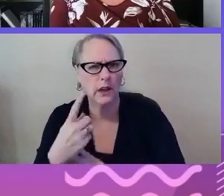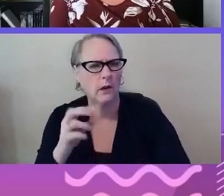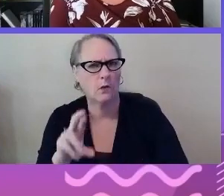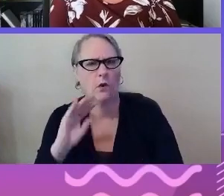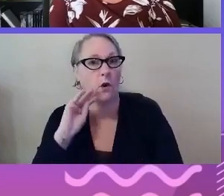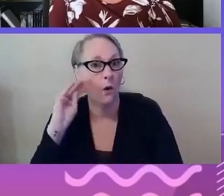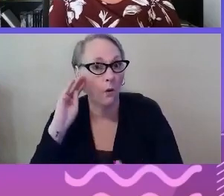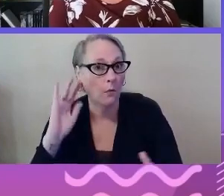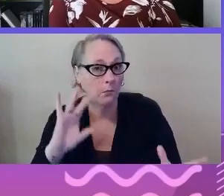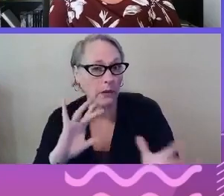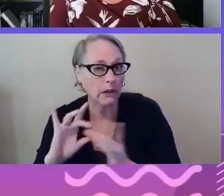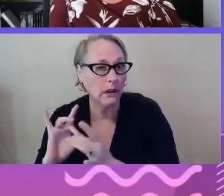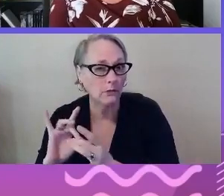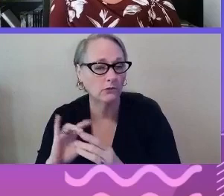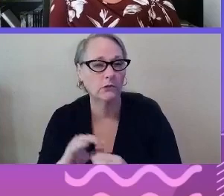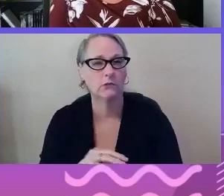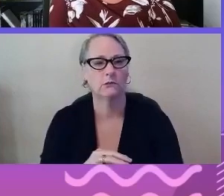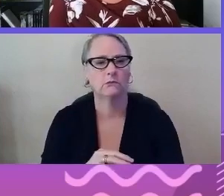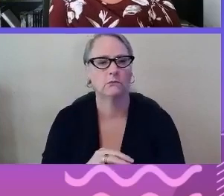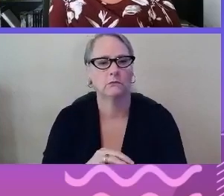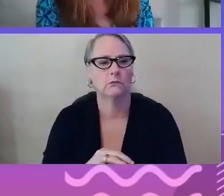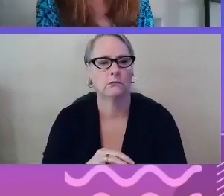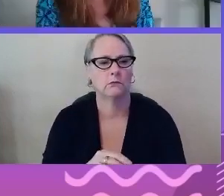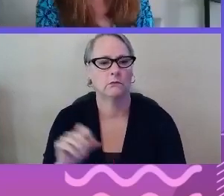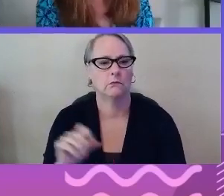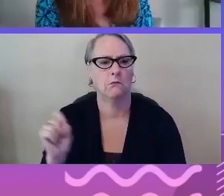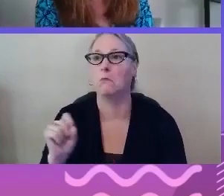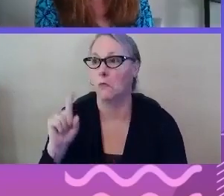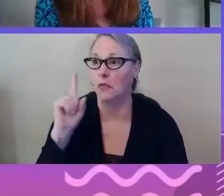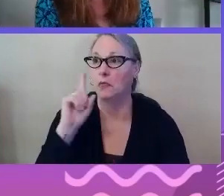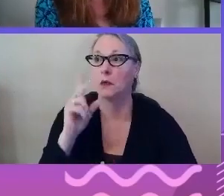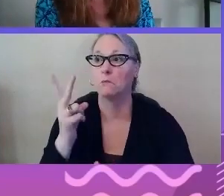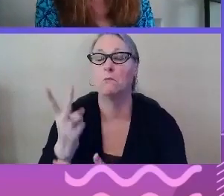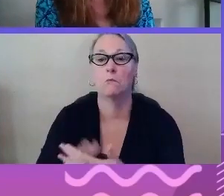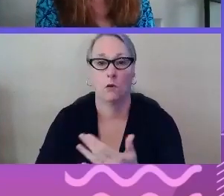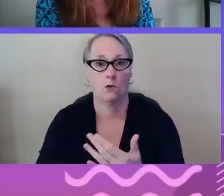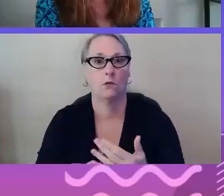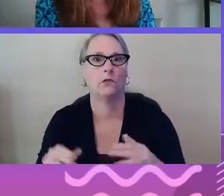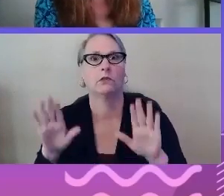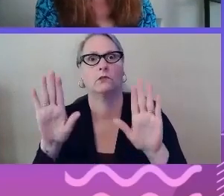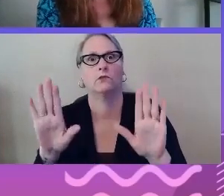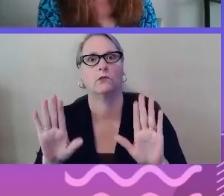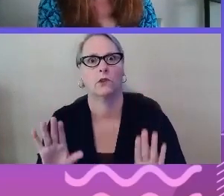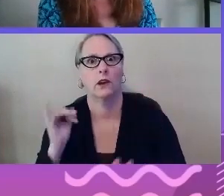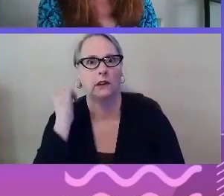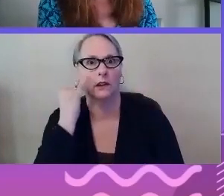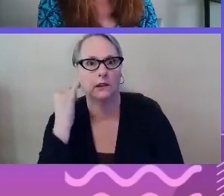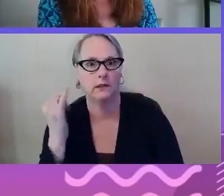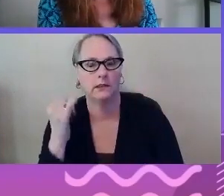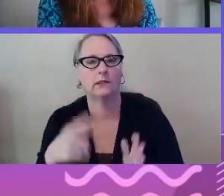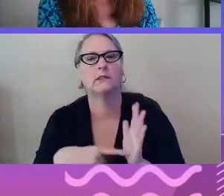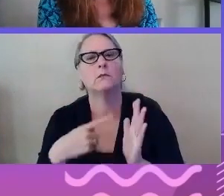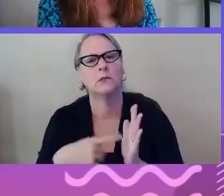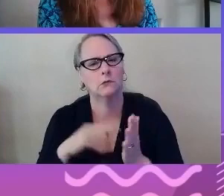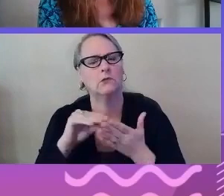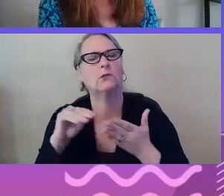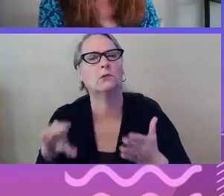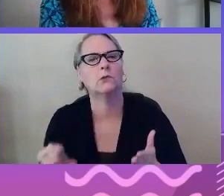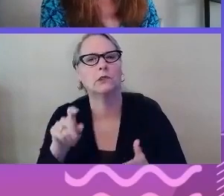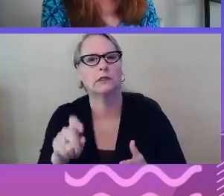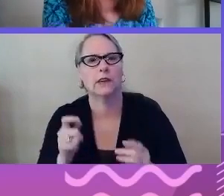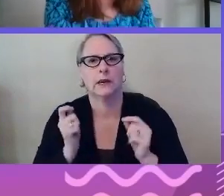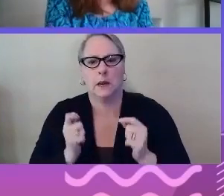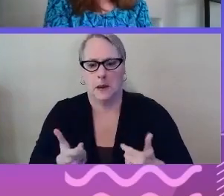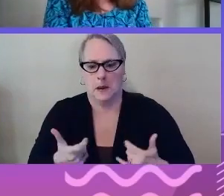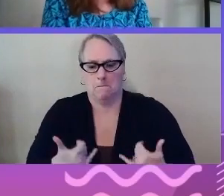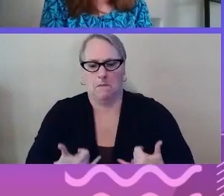connections? Yeah, I think both is really a great idea. Sometimes our students need that immediate connection. So like we just read